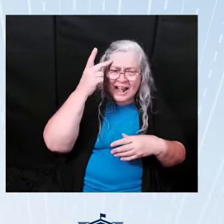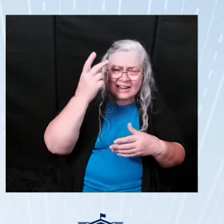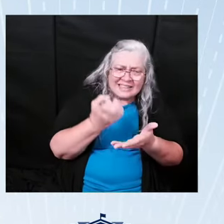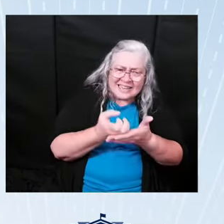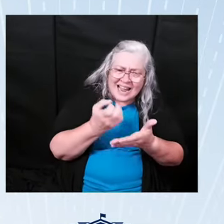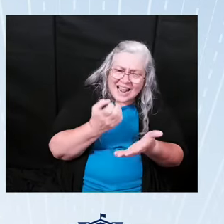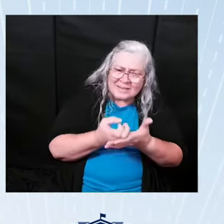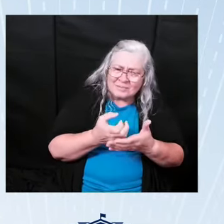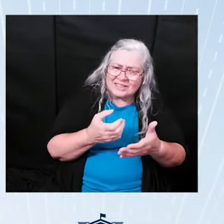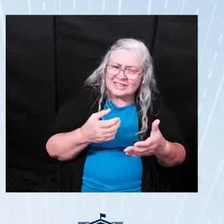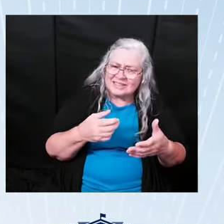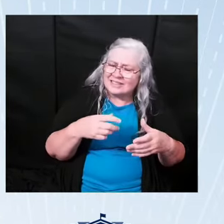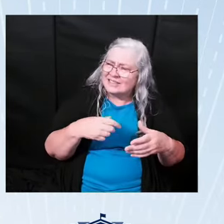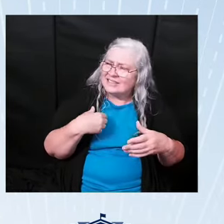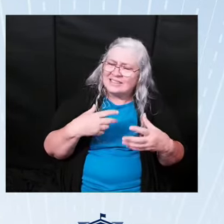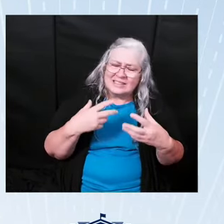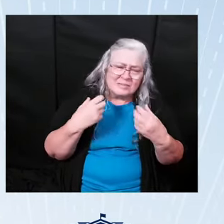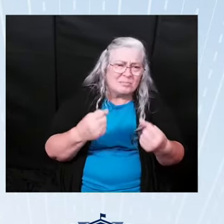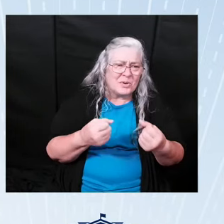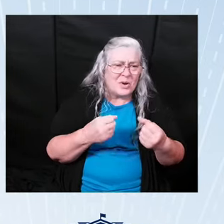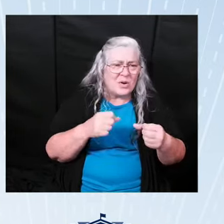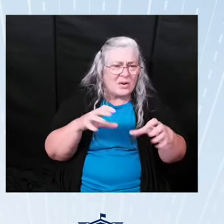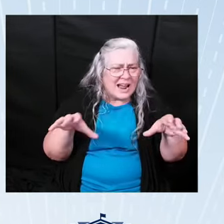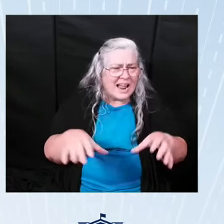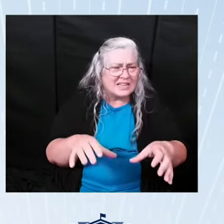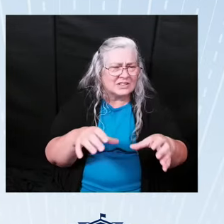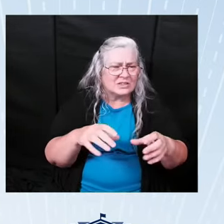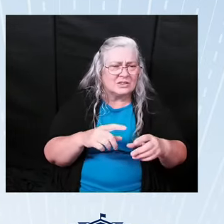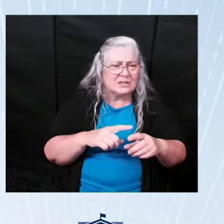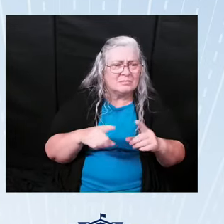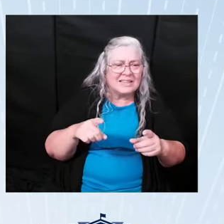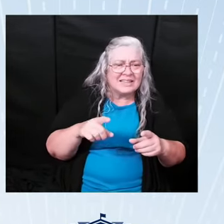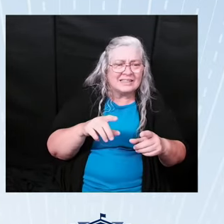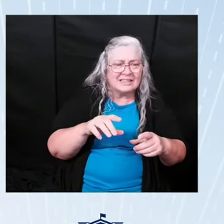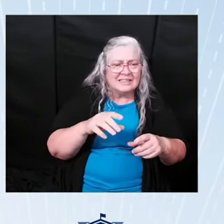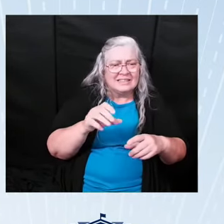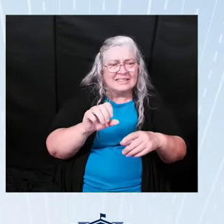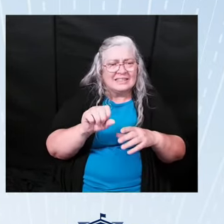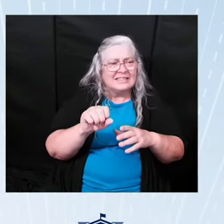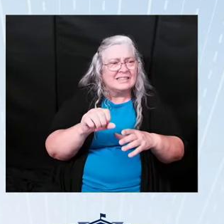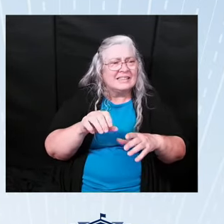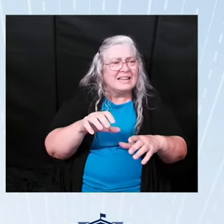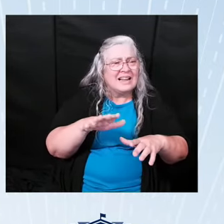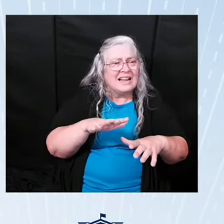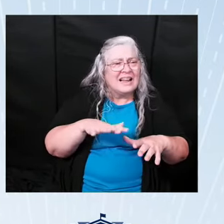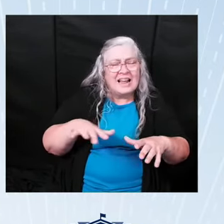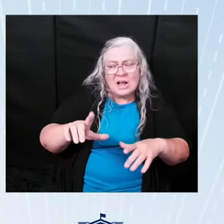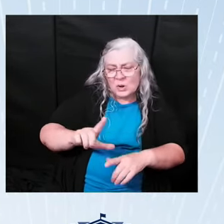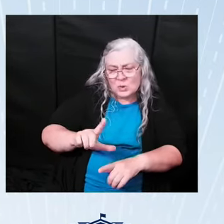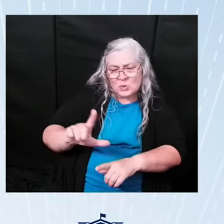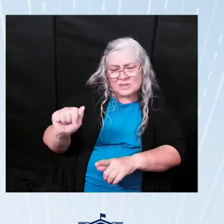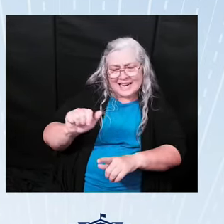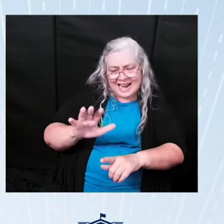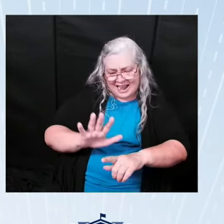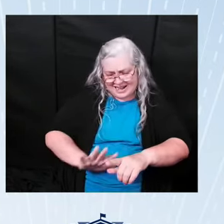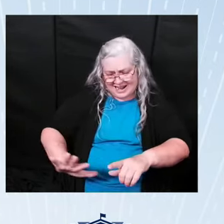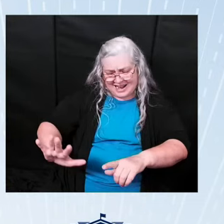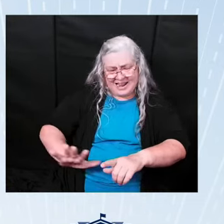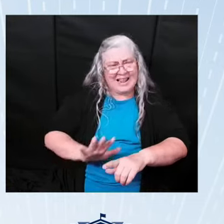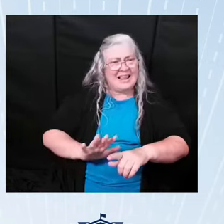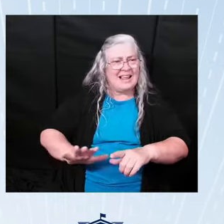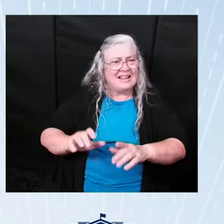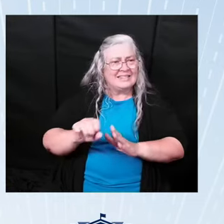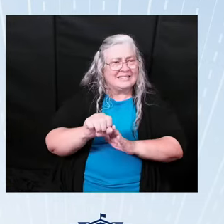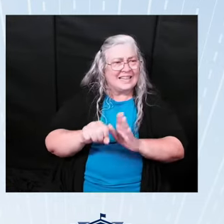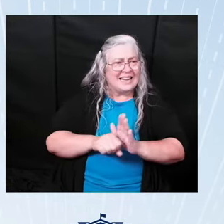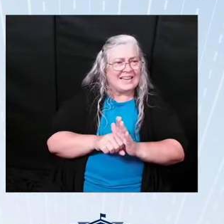Louisiana, industry came together with the private, with the public sector. Democrats came together with Republicans